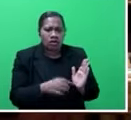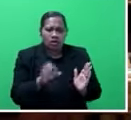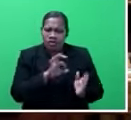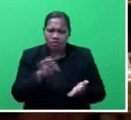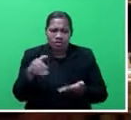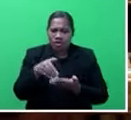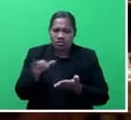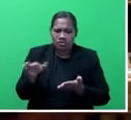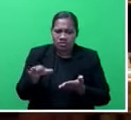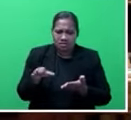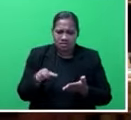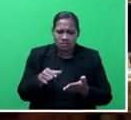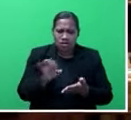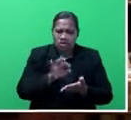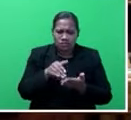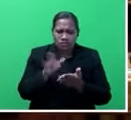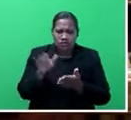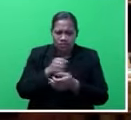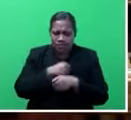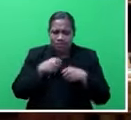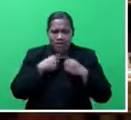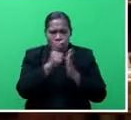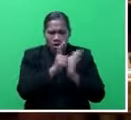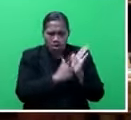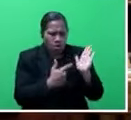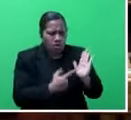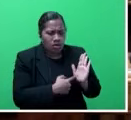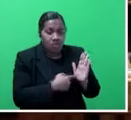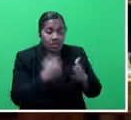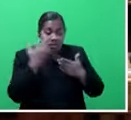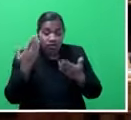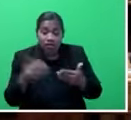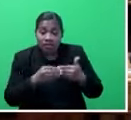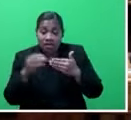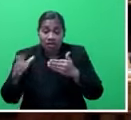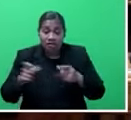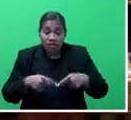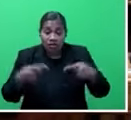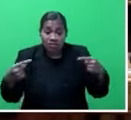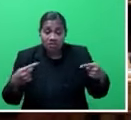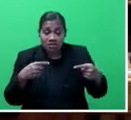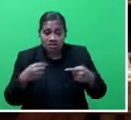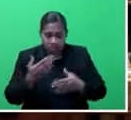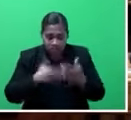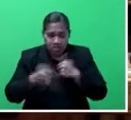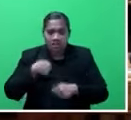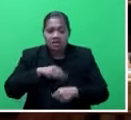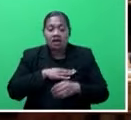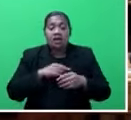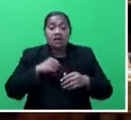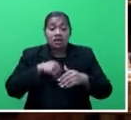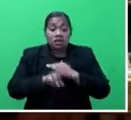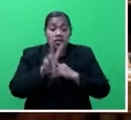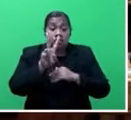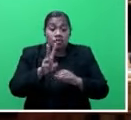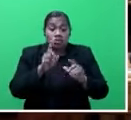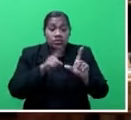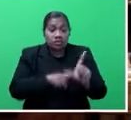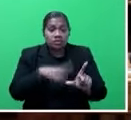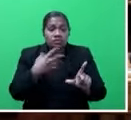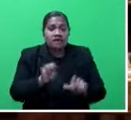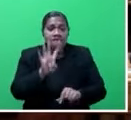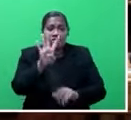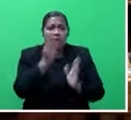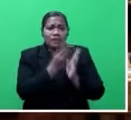laws. And the Honorable Leader for the Opposition told us, in 2 years, we had 4 budgets.